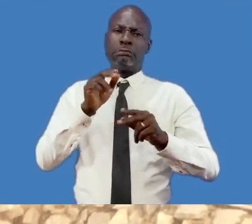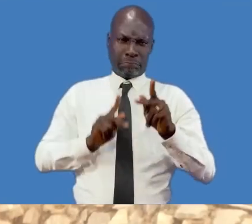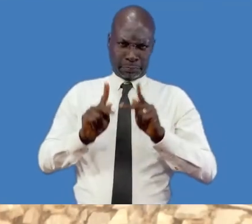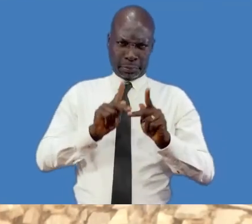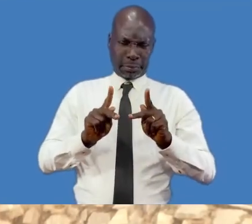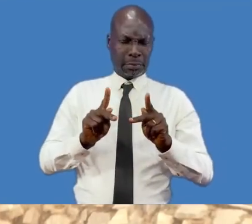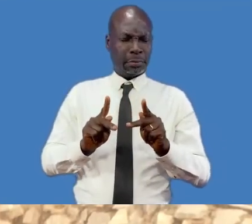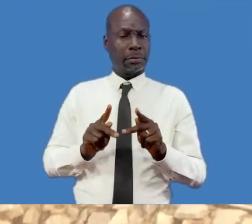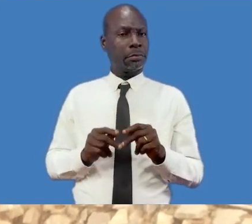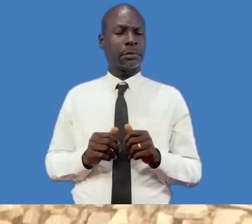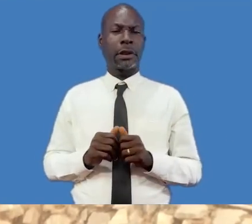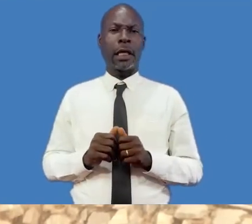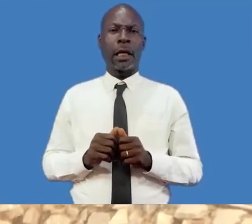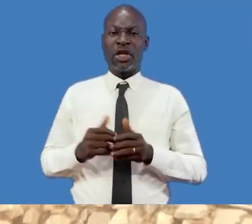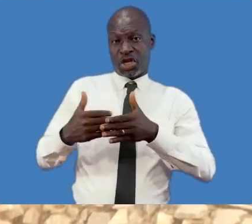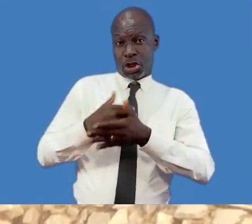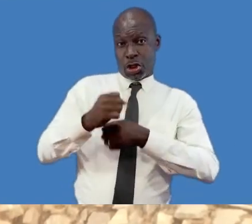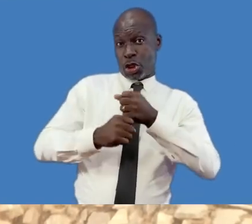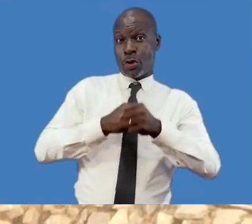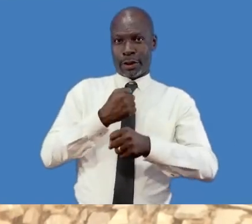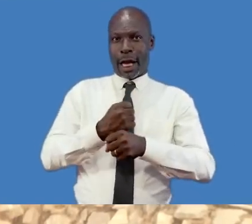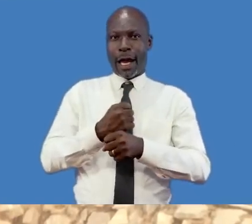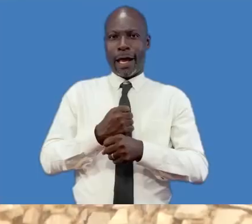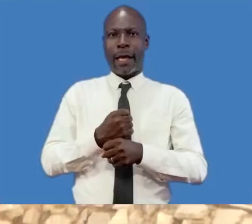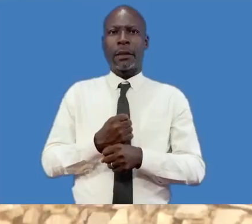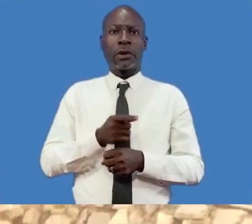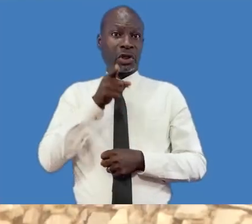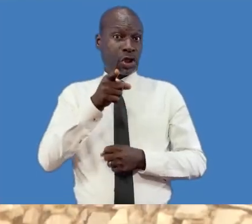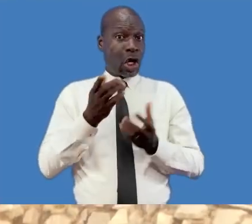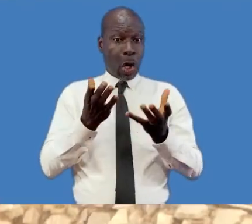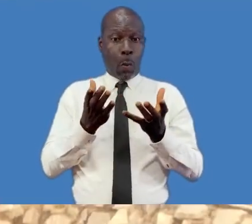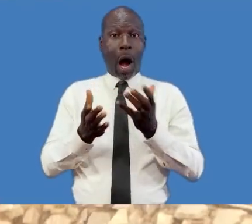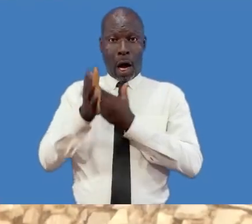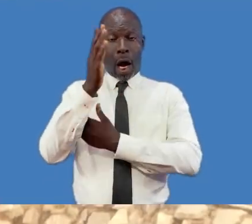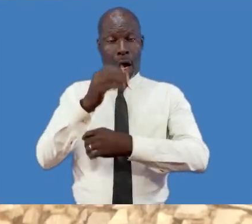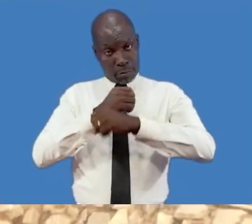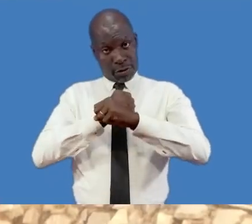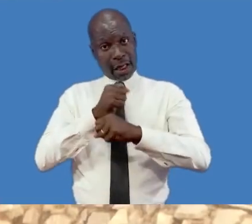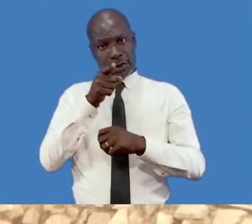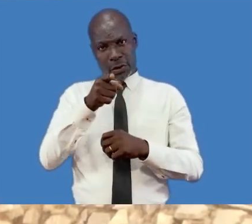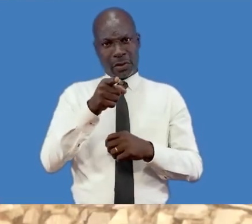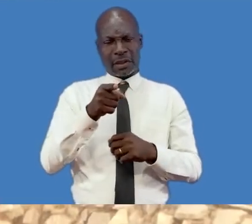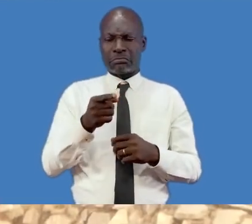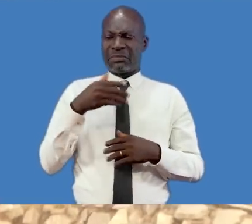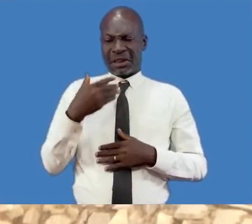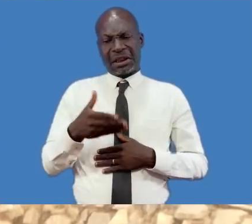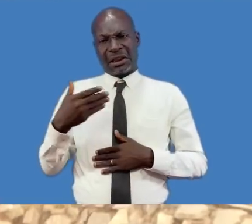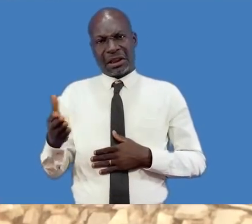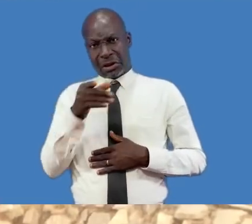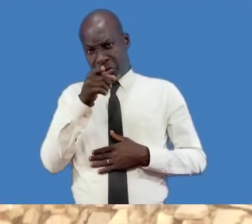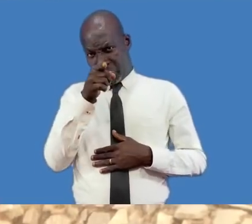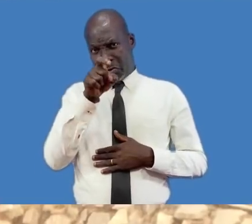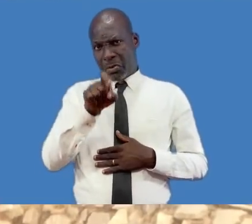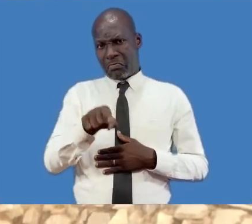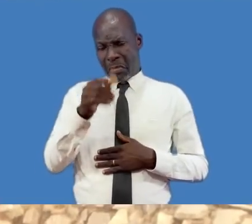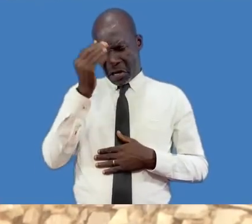ehoban afemfro ya yesimu sa wo pese onyankopon ebo ohoban a eniema bi a etwa se wo